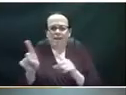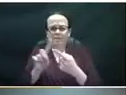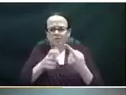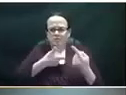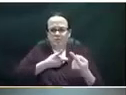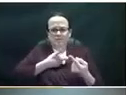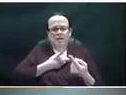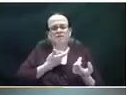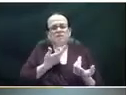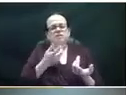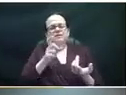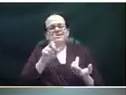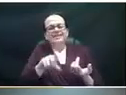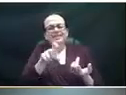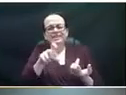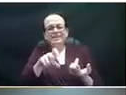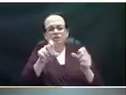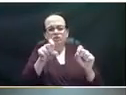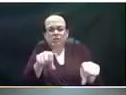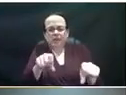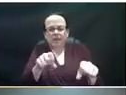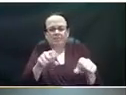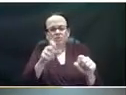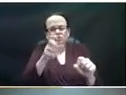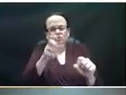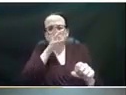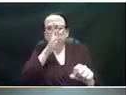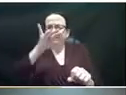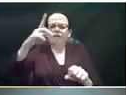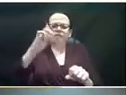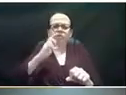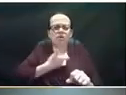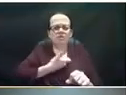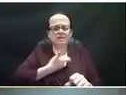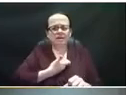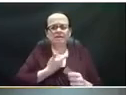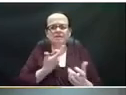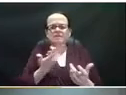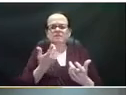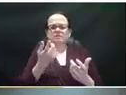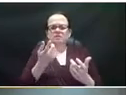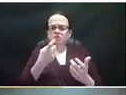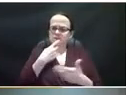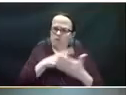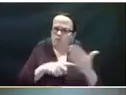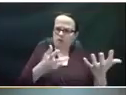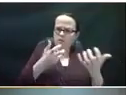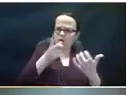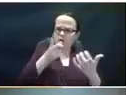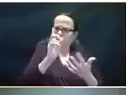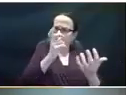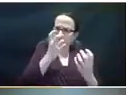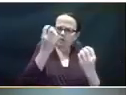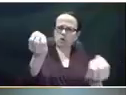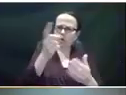We need to be able to speak up for ourselves, to say where we want to go and what we want to eat and